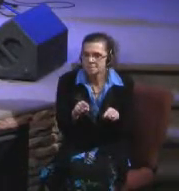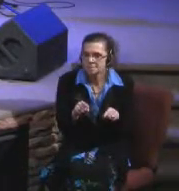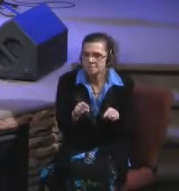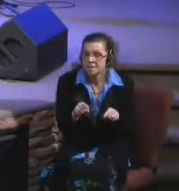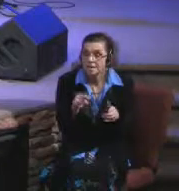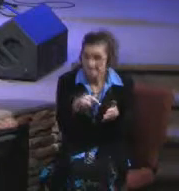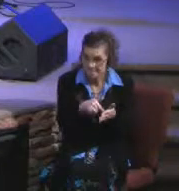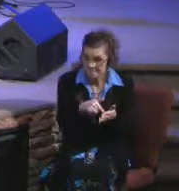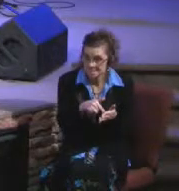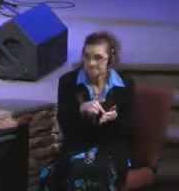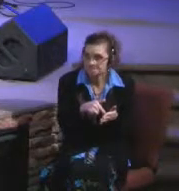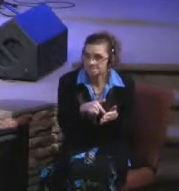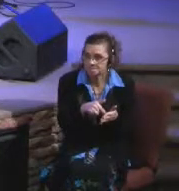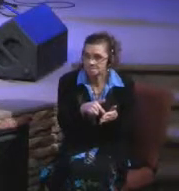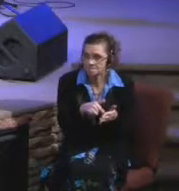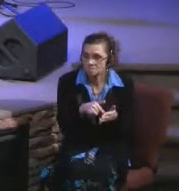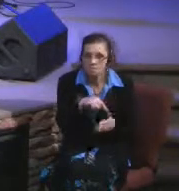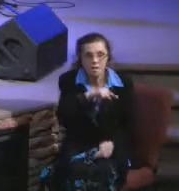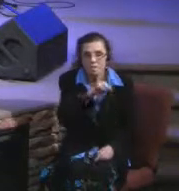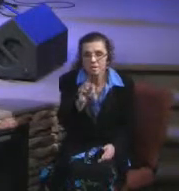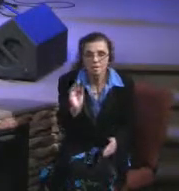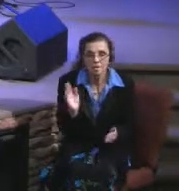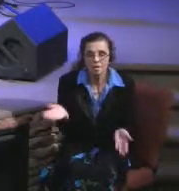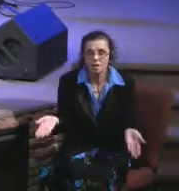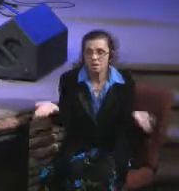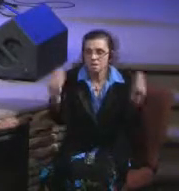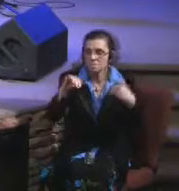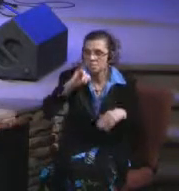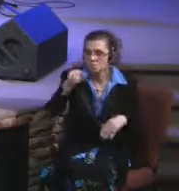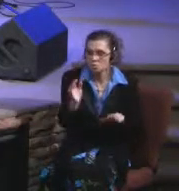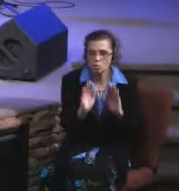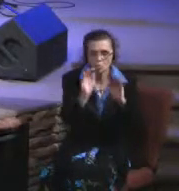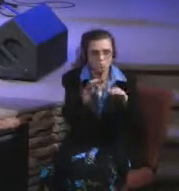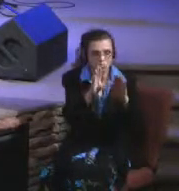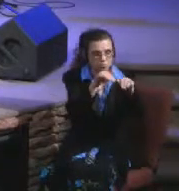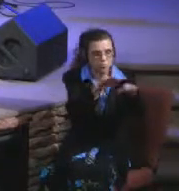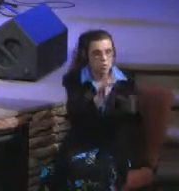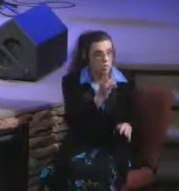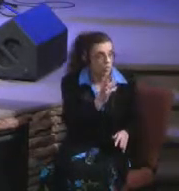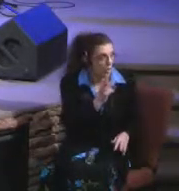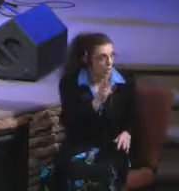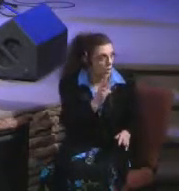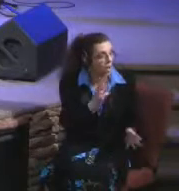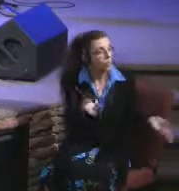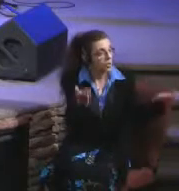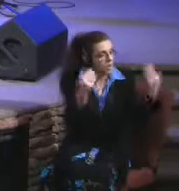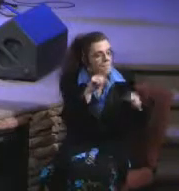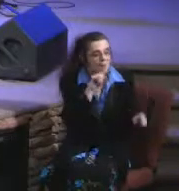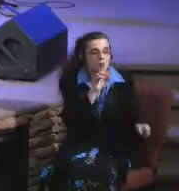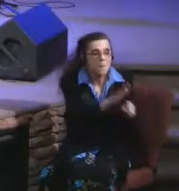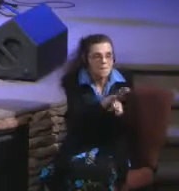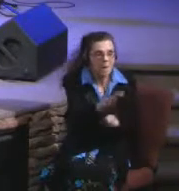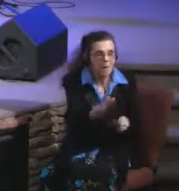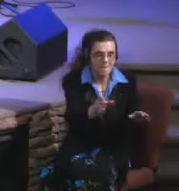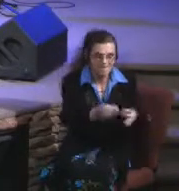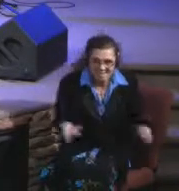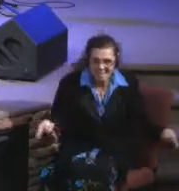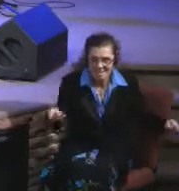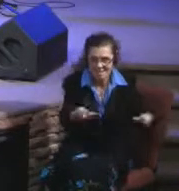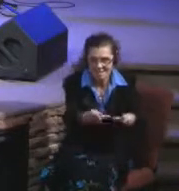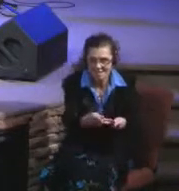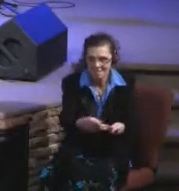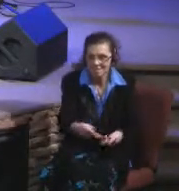simply this. They have already come over the River Jordan, the Israelites have. They're coming into the promised land. They're coming into a place